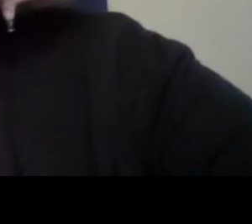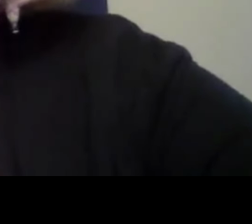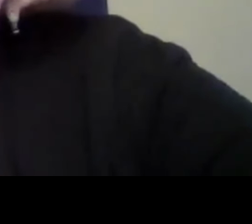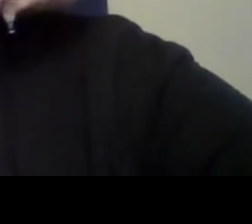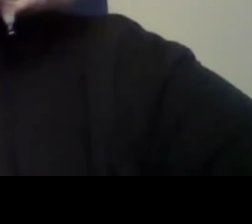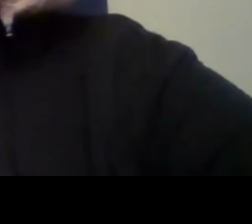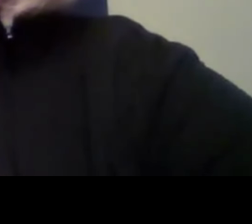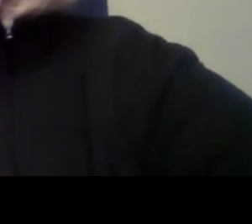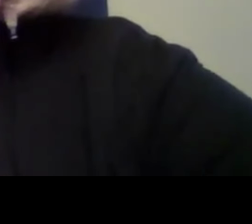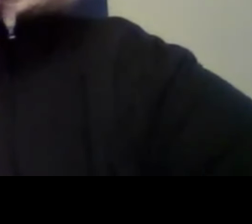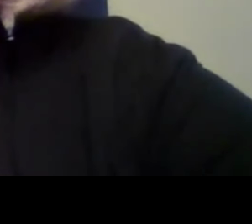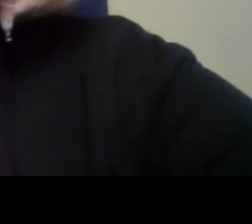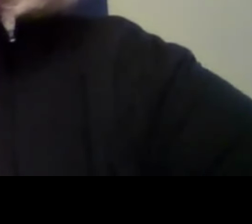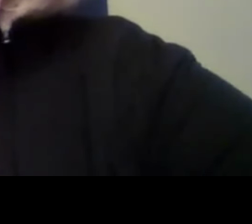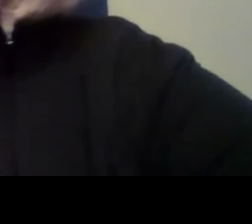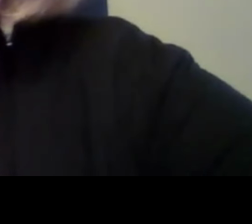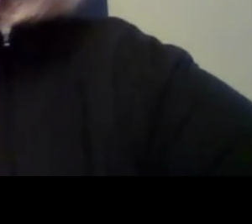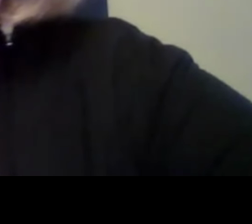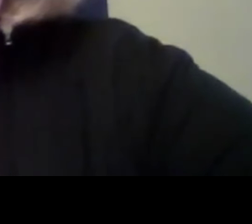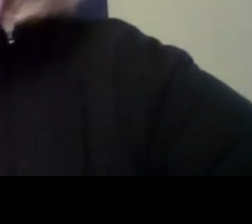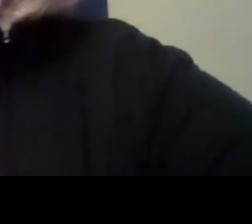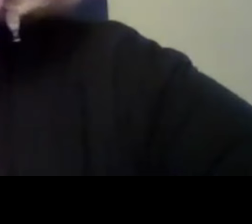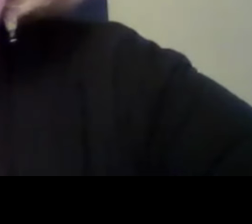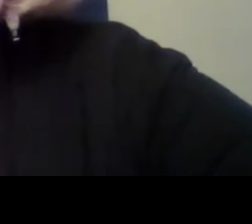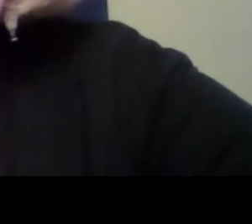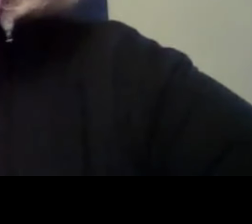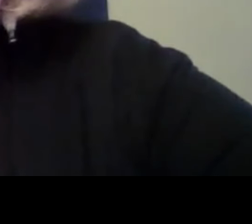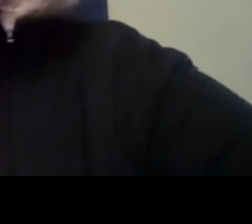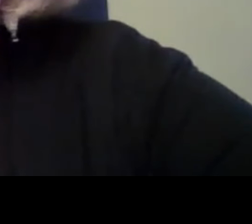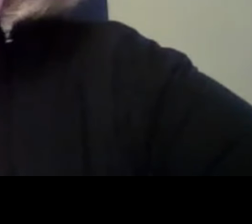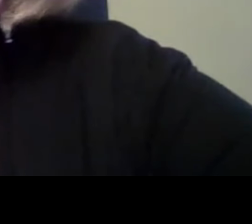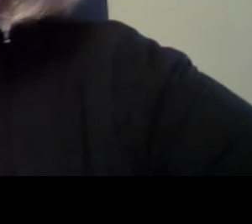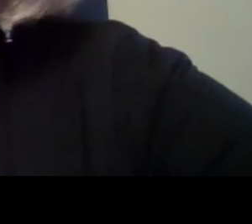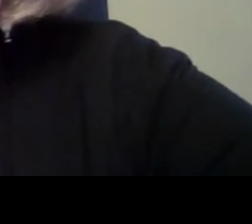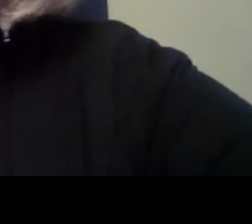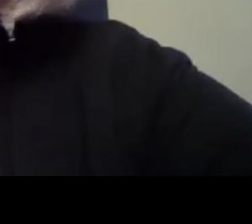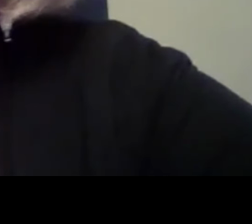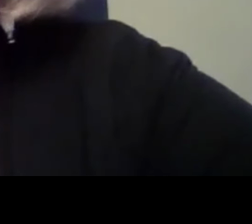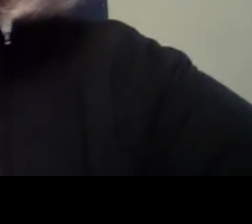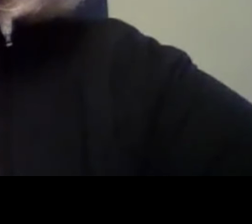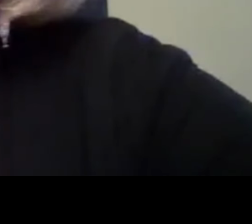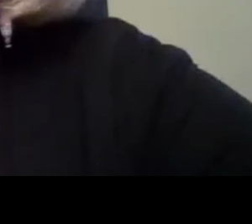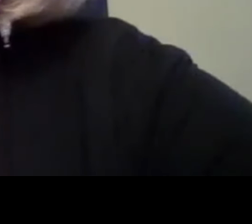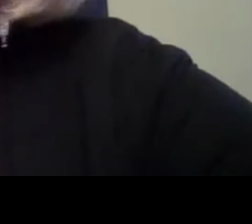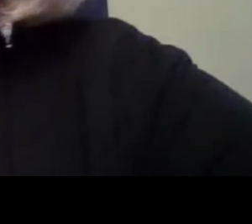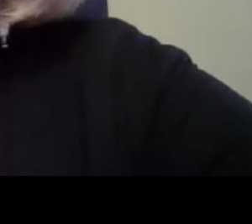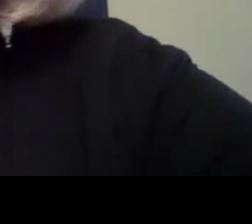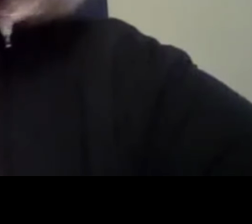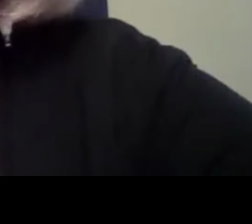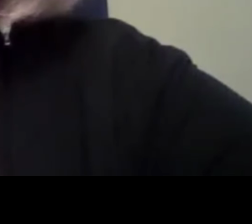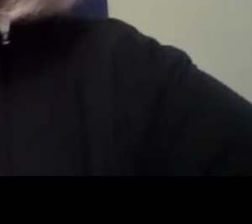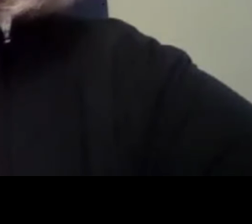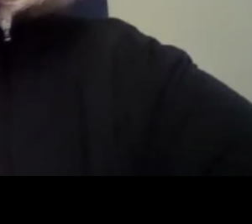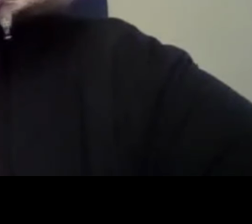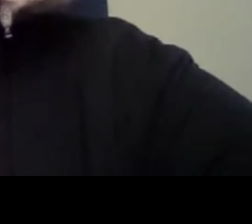Western Connecticut State University, where he developed the Connecticut Center for School Safety and Crisis Preparation. Both as a professor